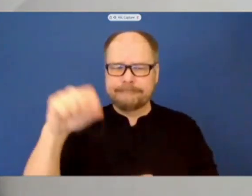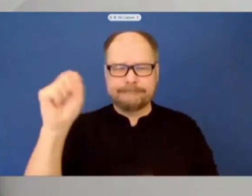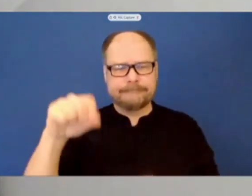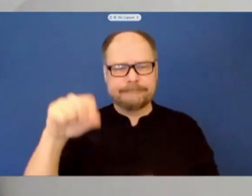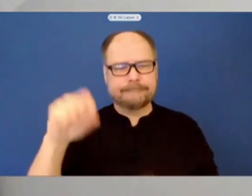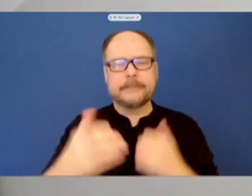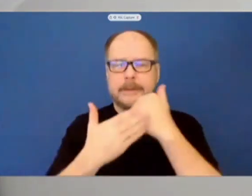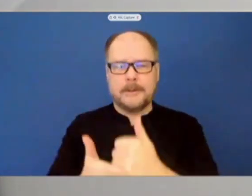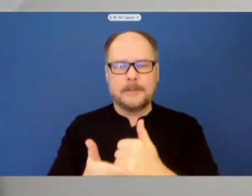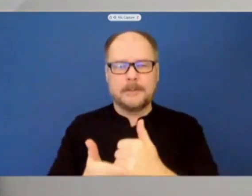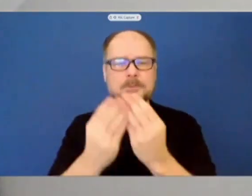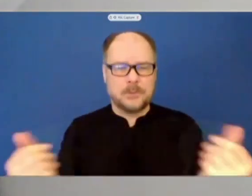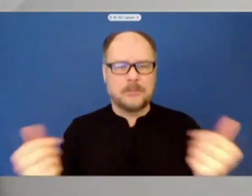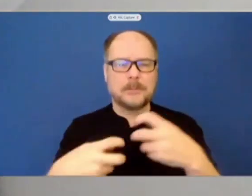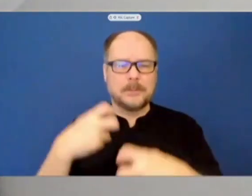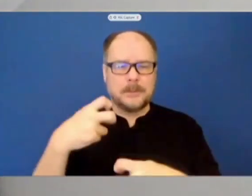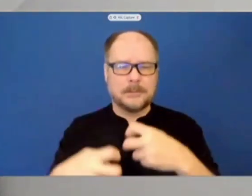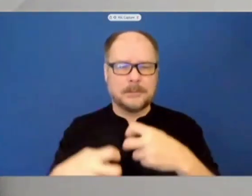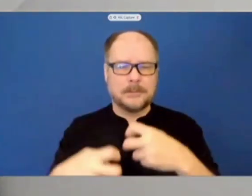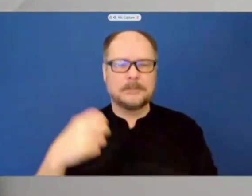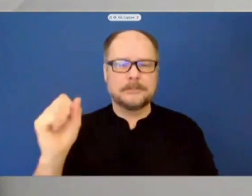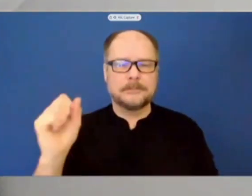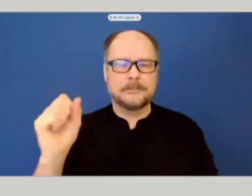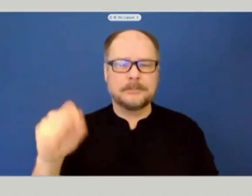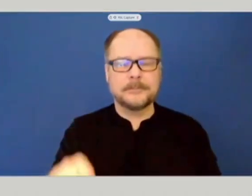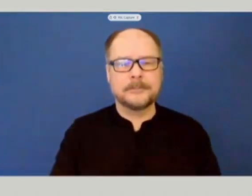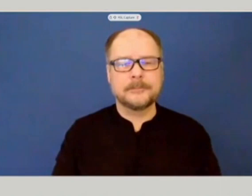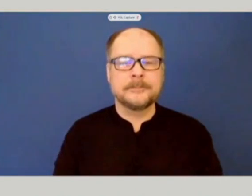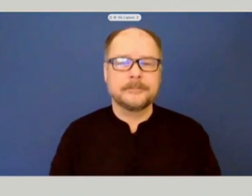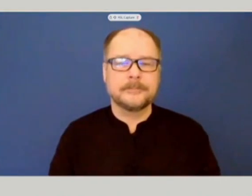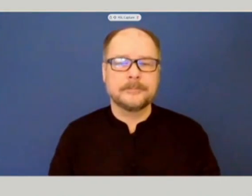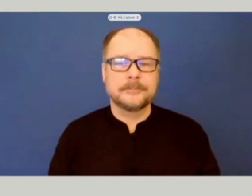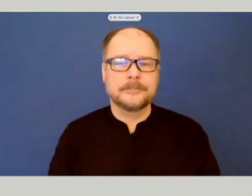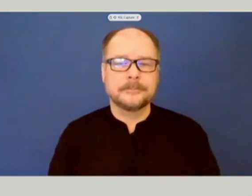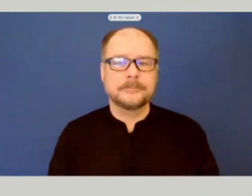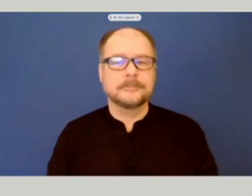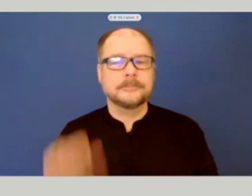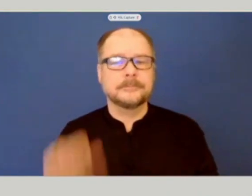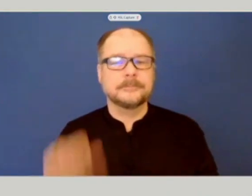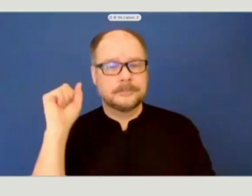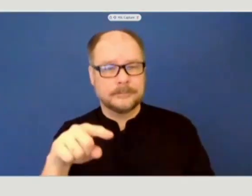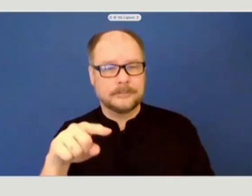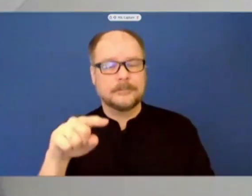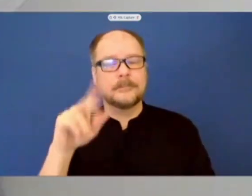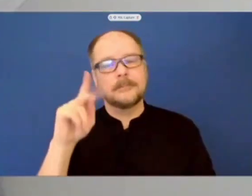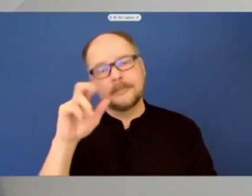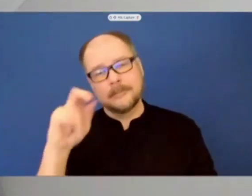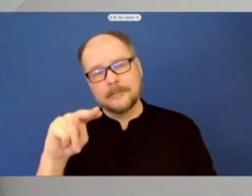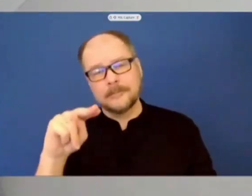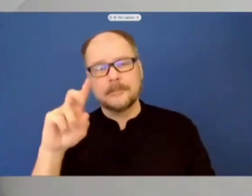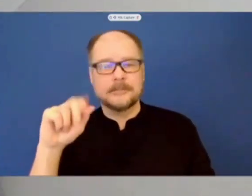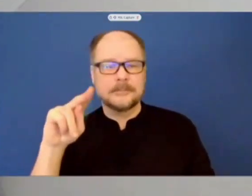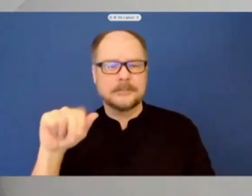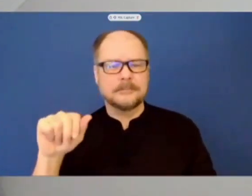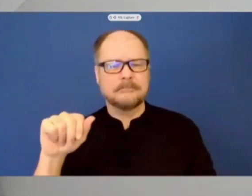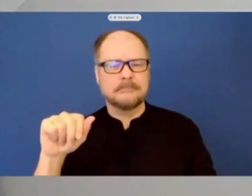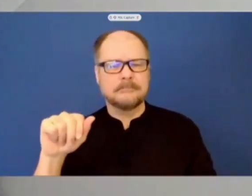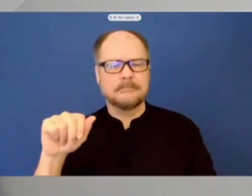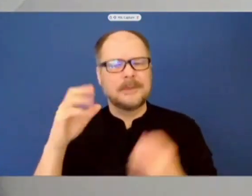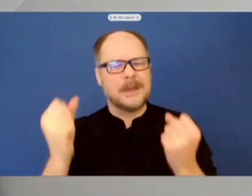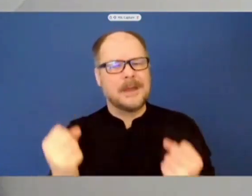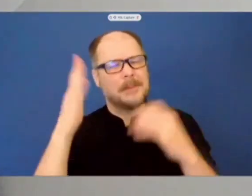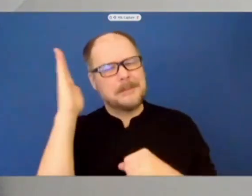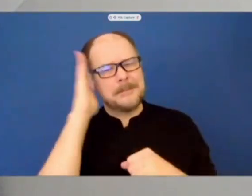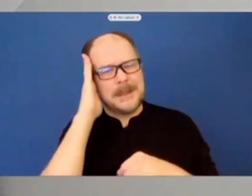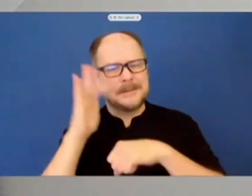solution. And real quick, I'm sorry if you answered this earlier, Karen or Dina. Exactly how many beds available do